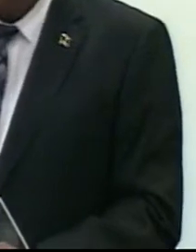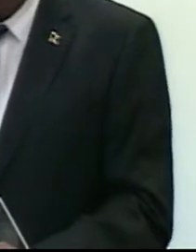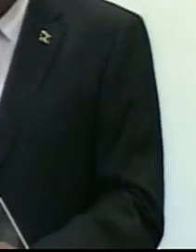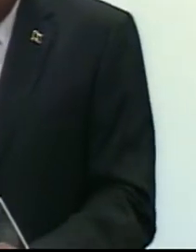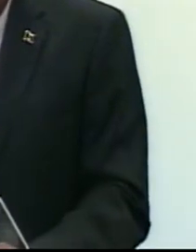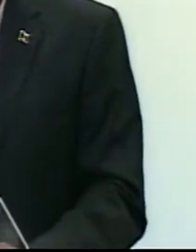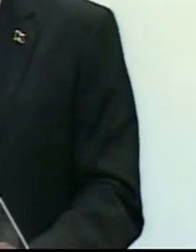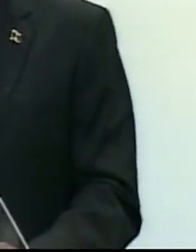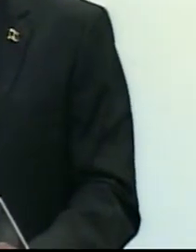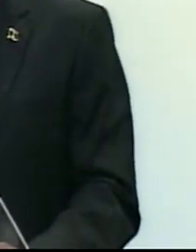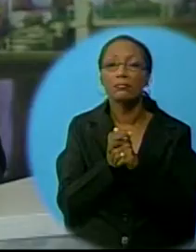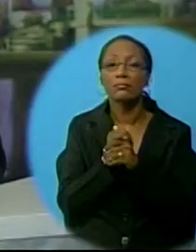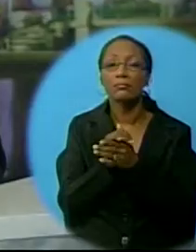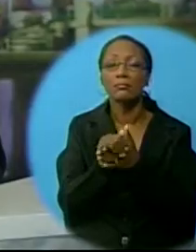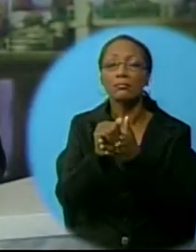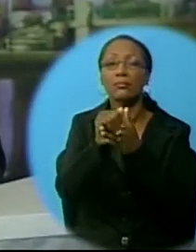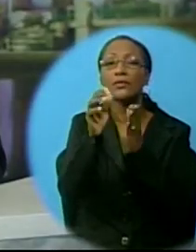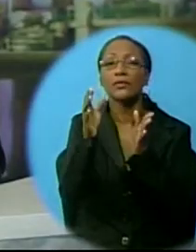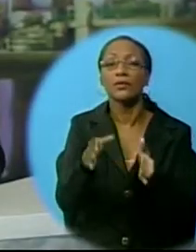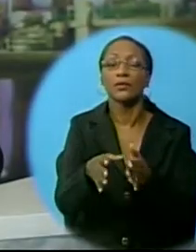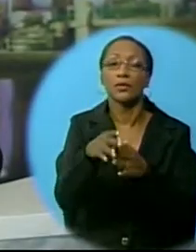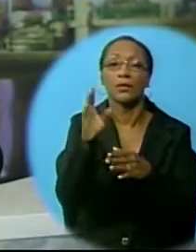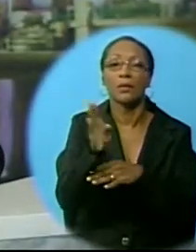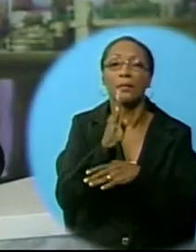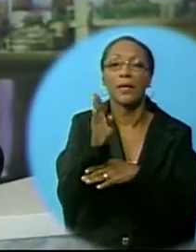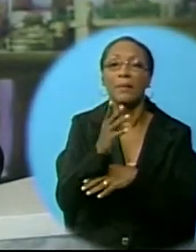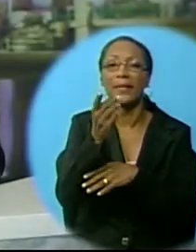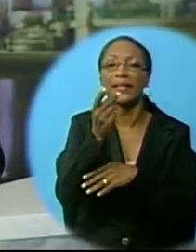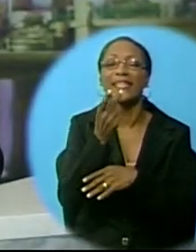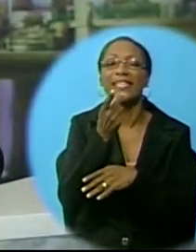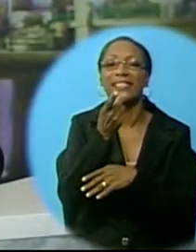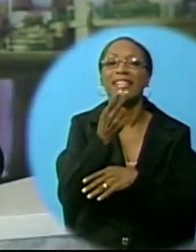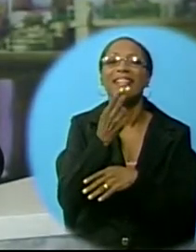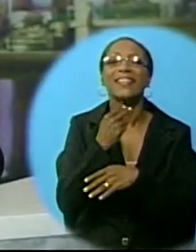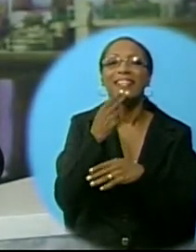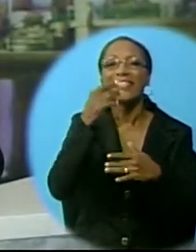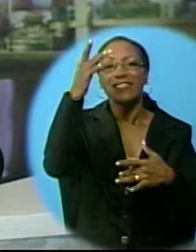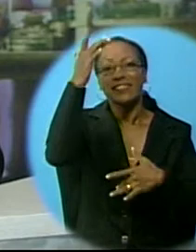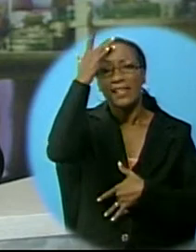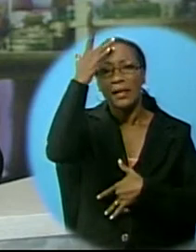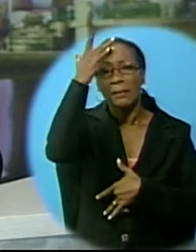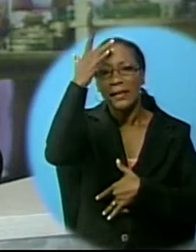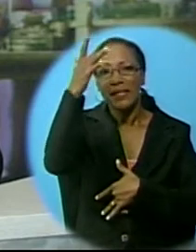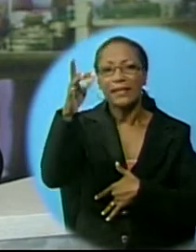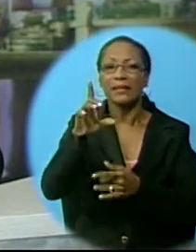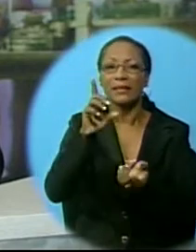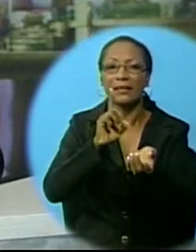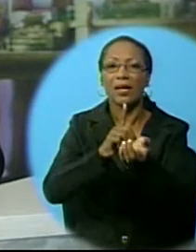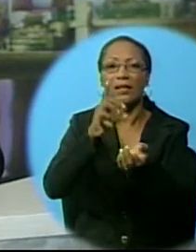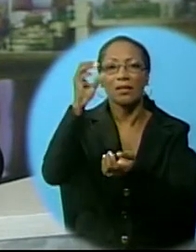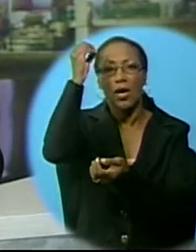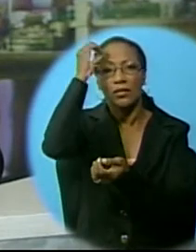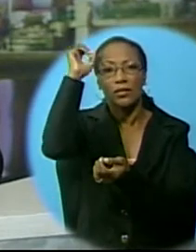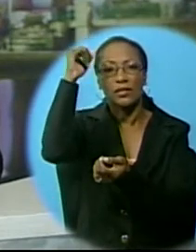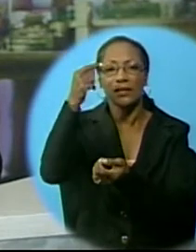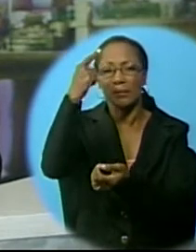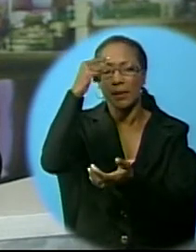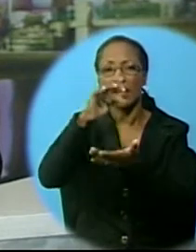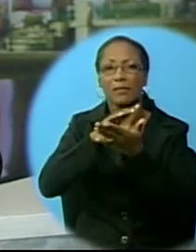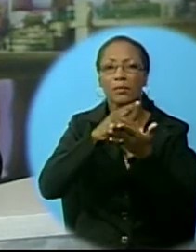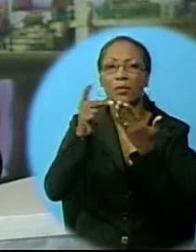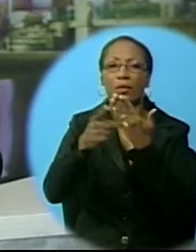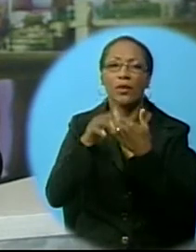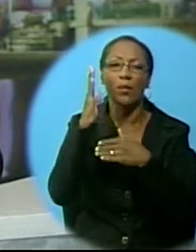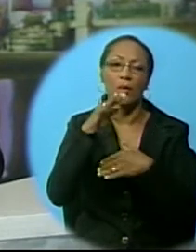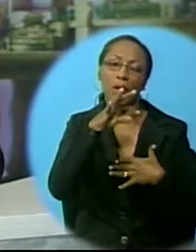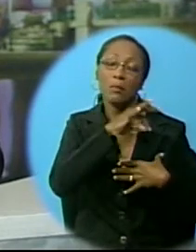according to our statistics. And Chairman of the Barbados Diabetes Foundation, Dr. Oscar Jordan, believes the program will be beneficial